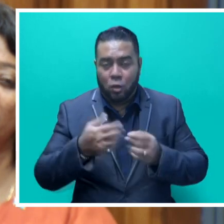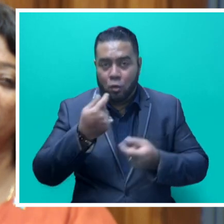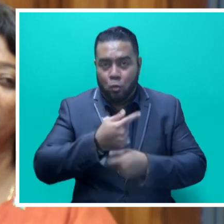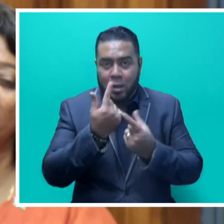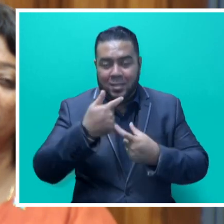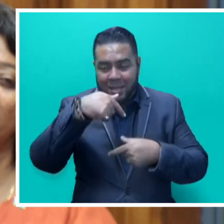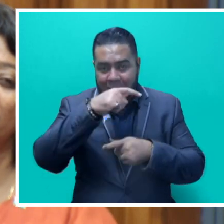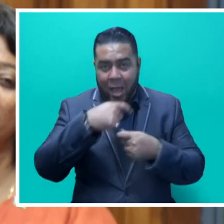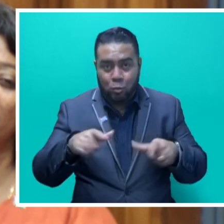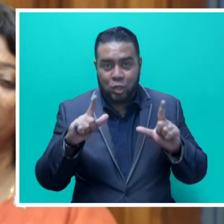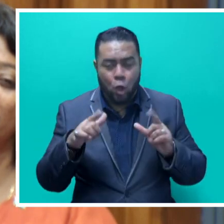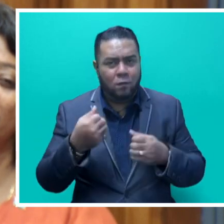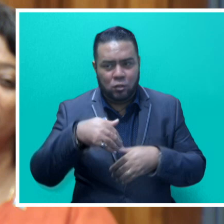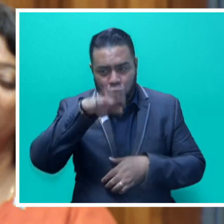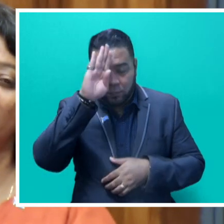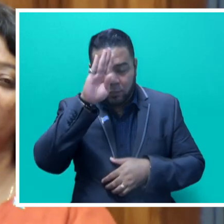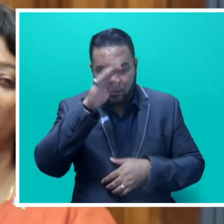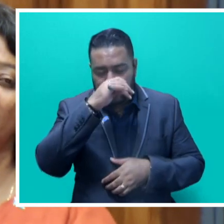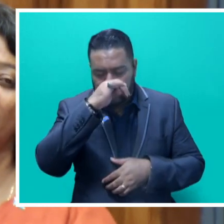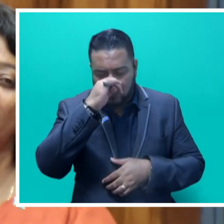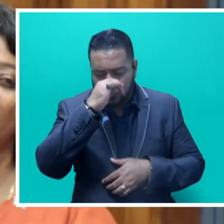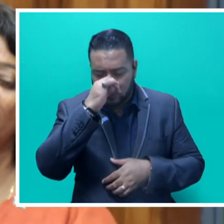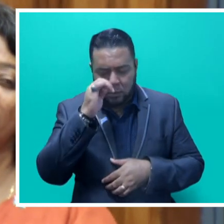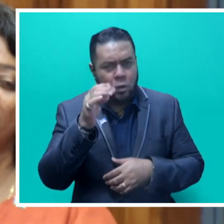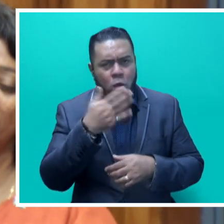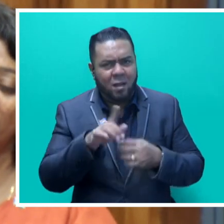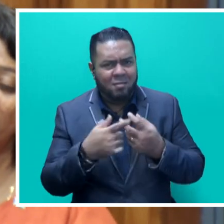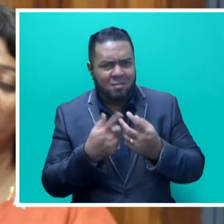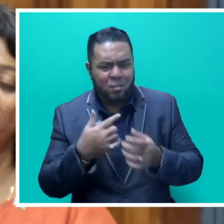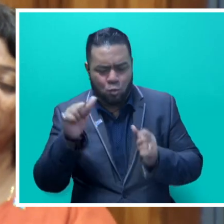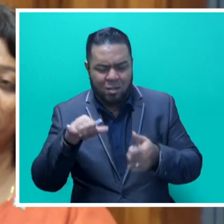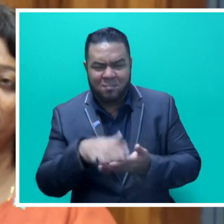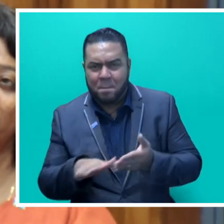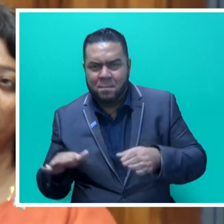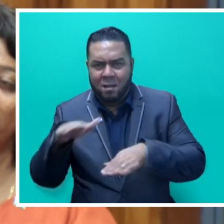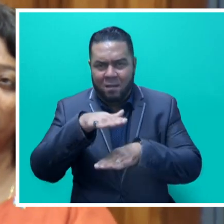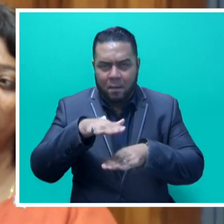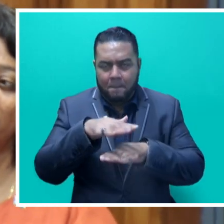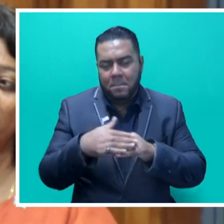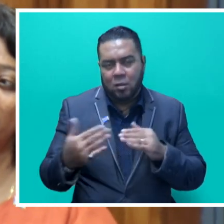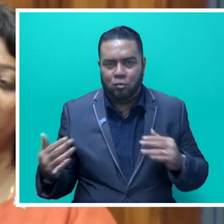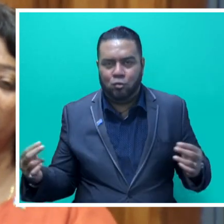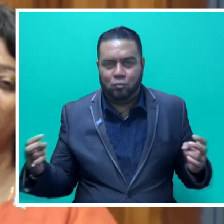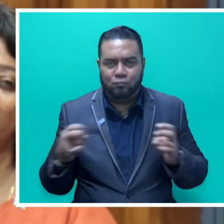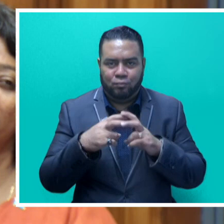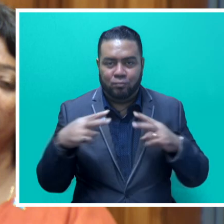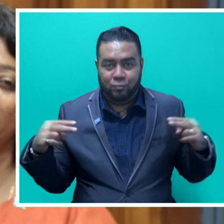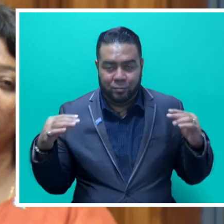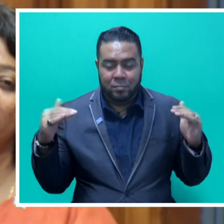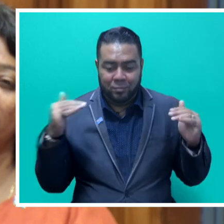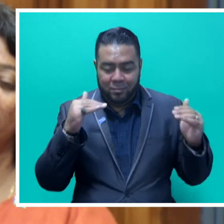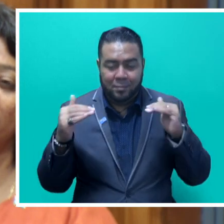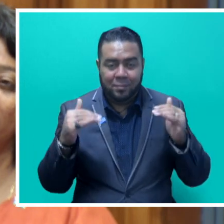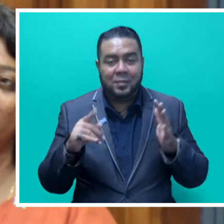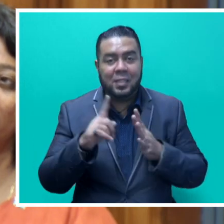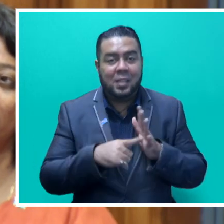does not seek to place indigenous rights above those of other communities, but to paraphrase the late Honorable Justice Jairam